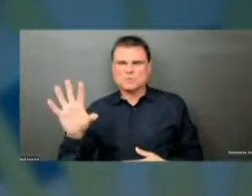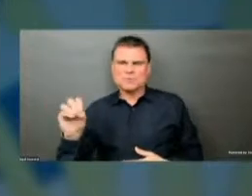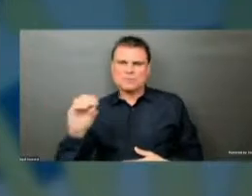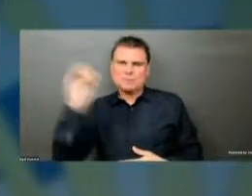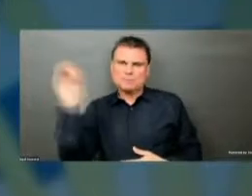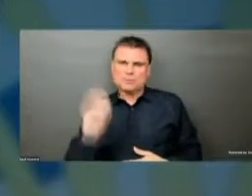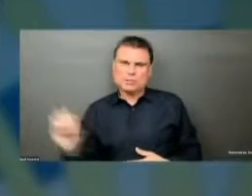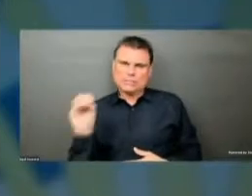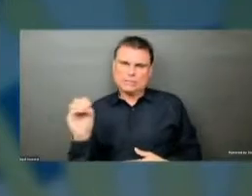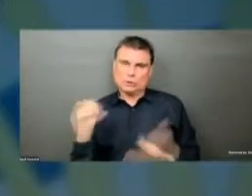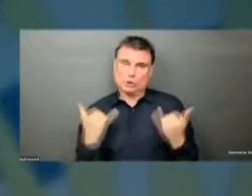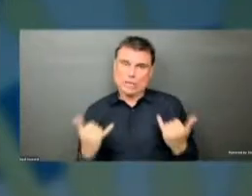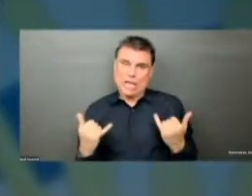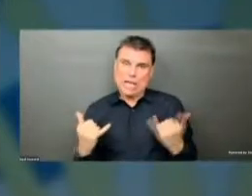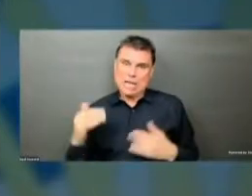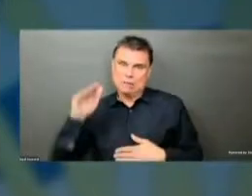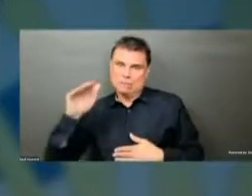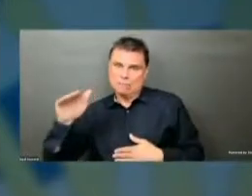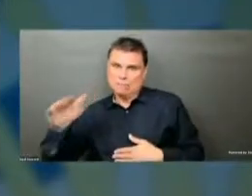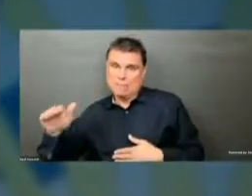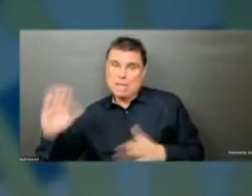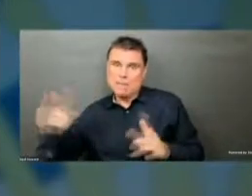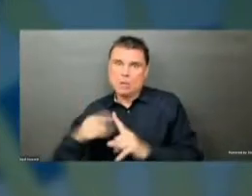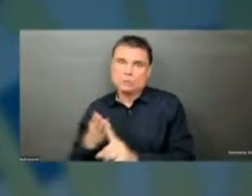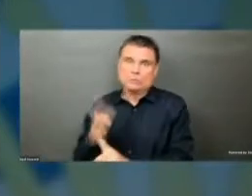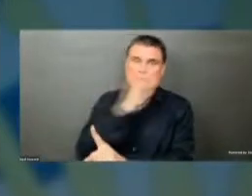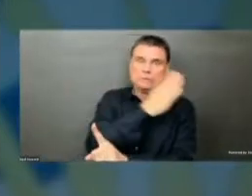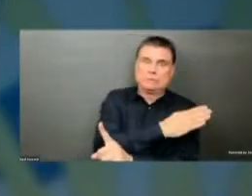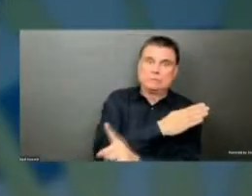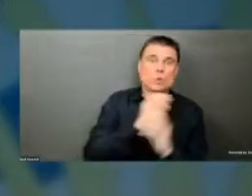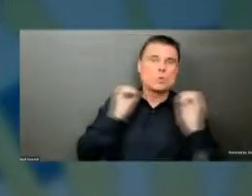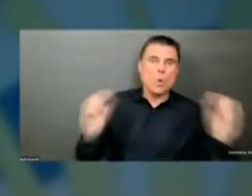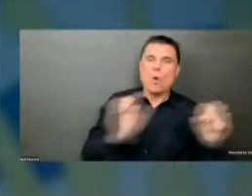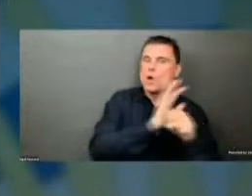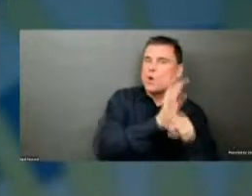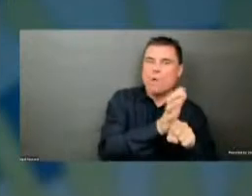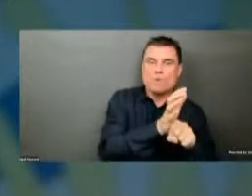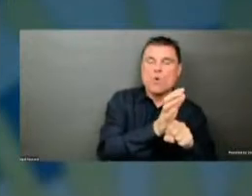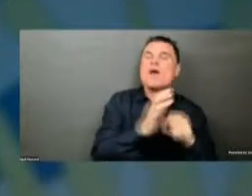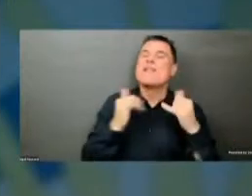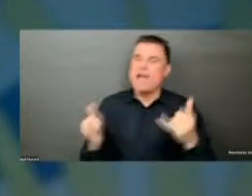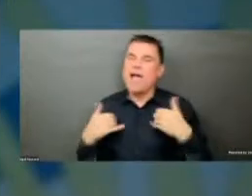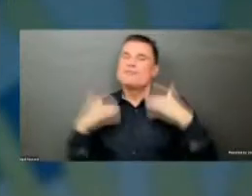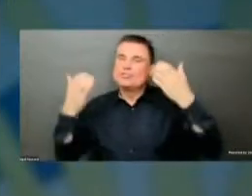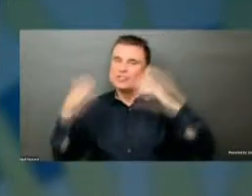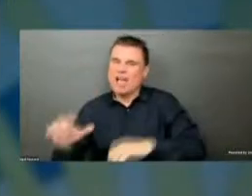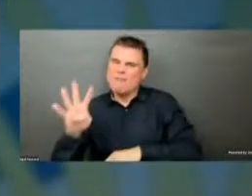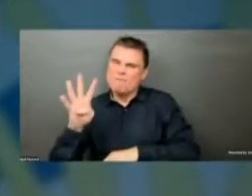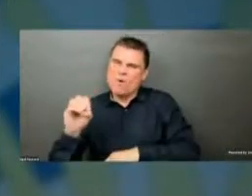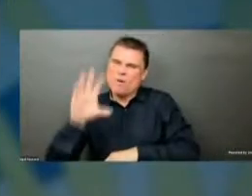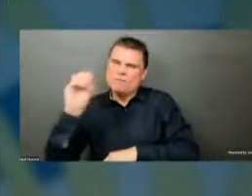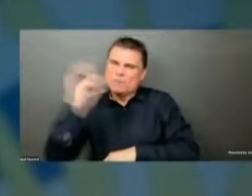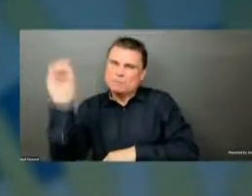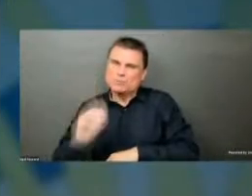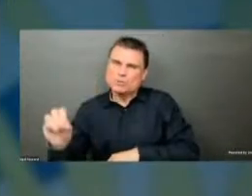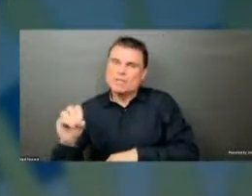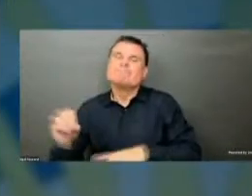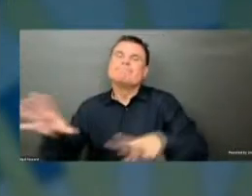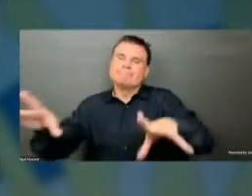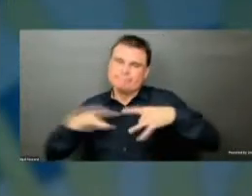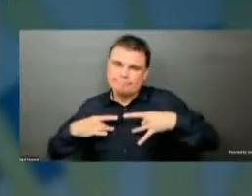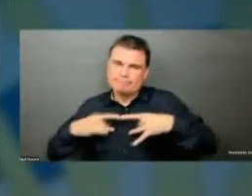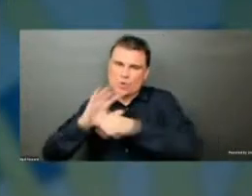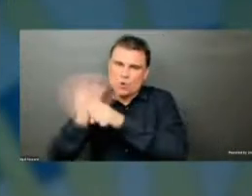pre-pandemic. So that means that we are doing the things that we need to do to stay apart, to keep our